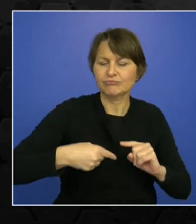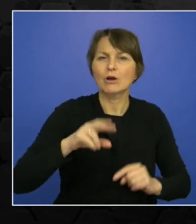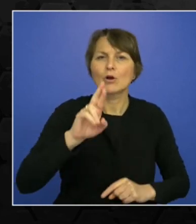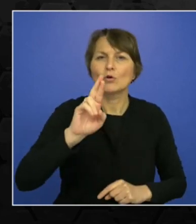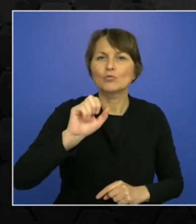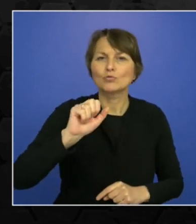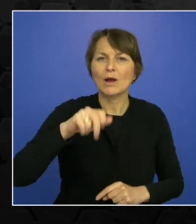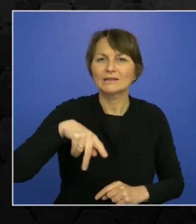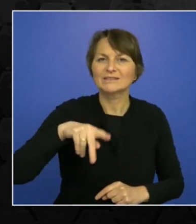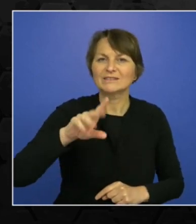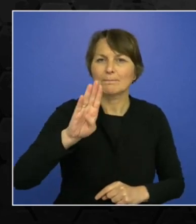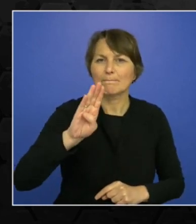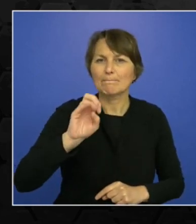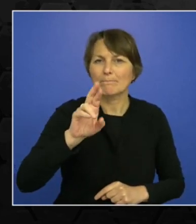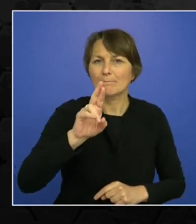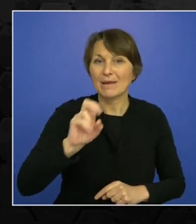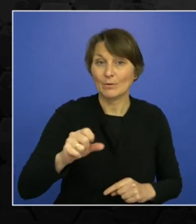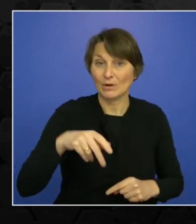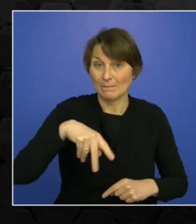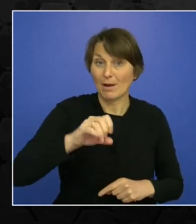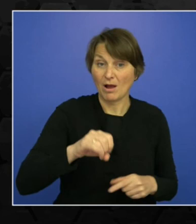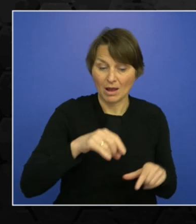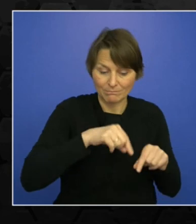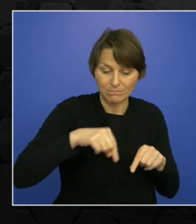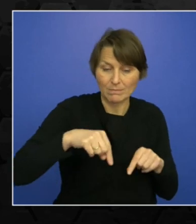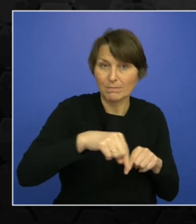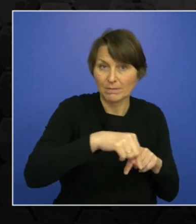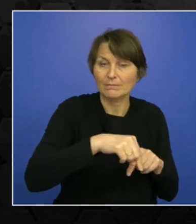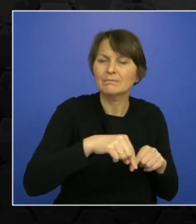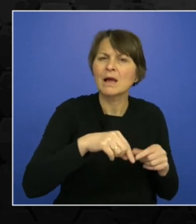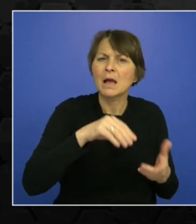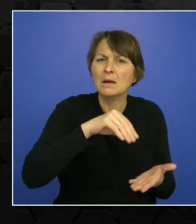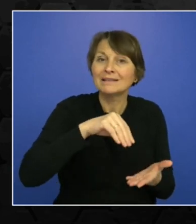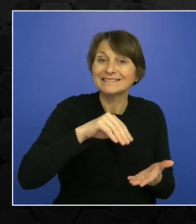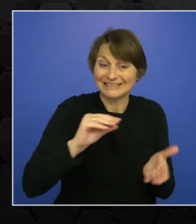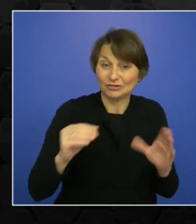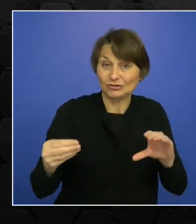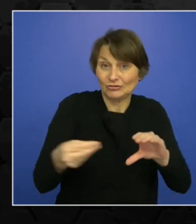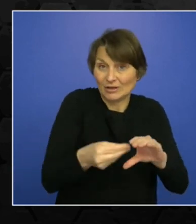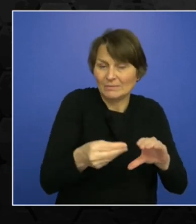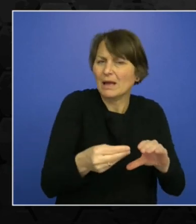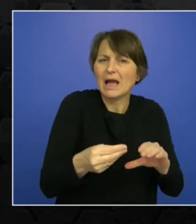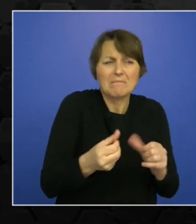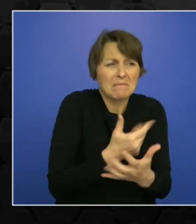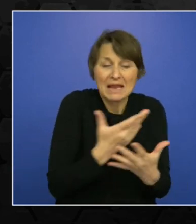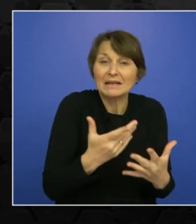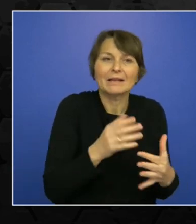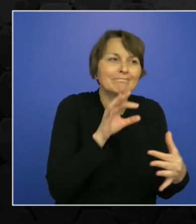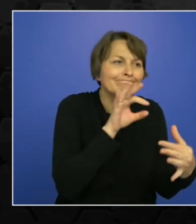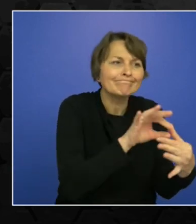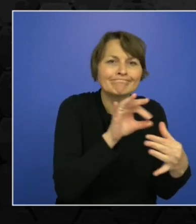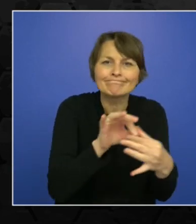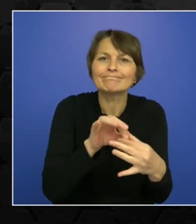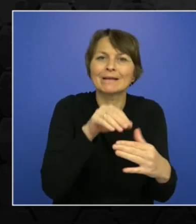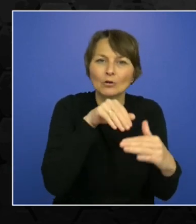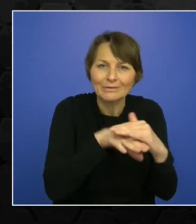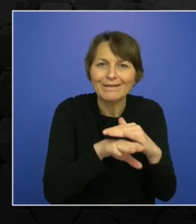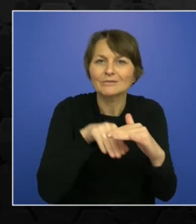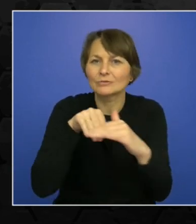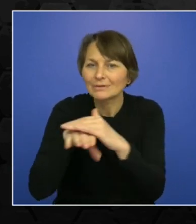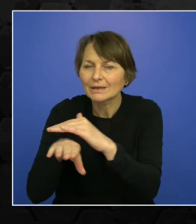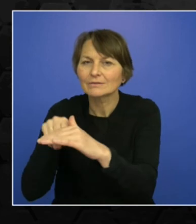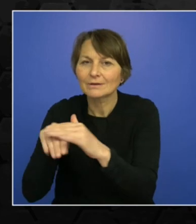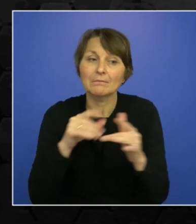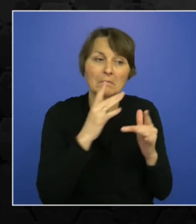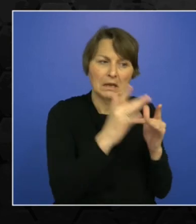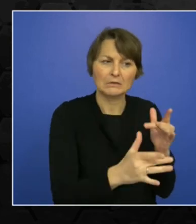my Raspberry Pi pretty much anywhere which has a connection to internet, so it can call the API and start using that